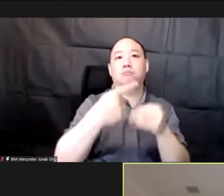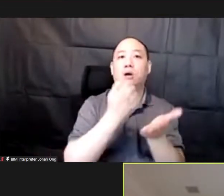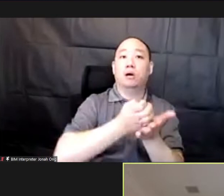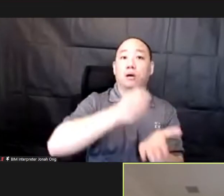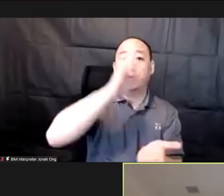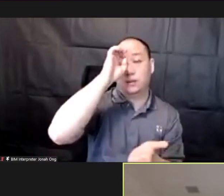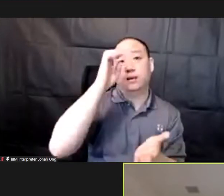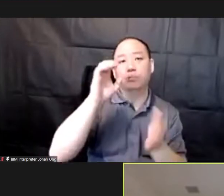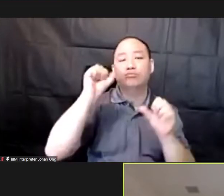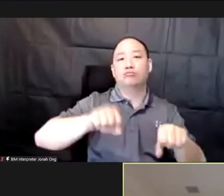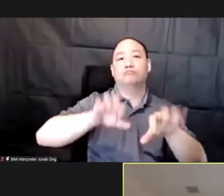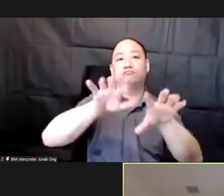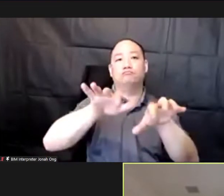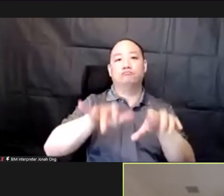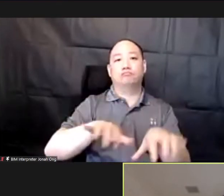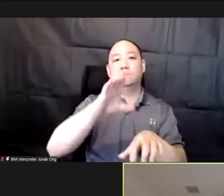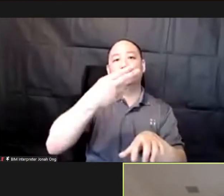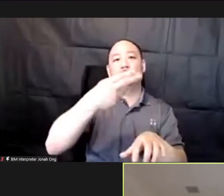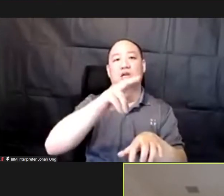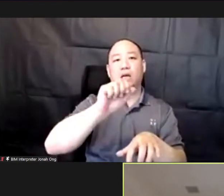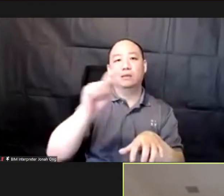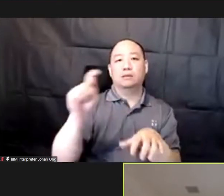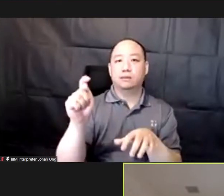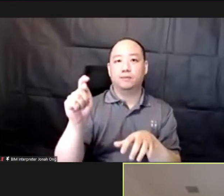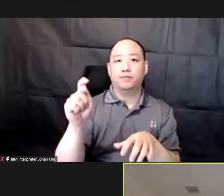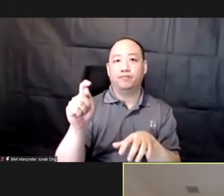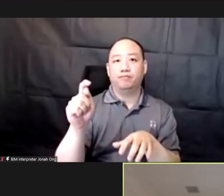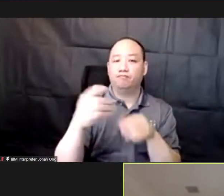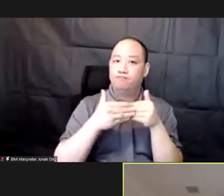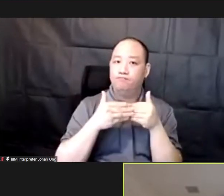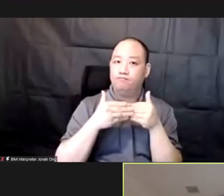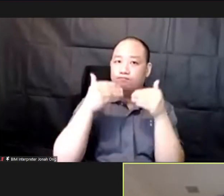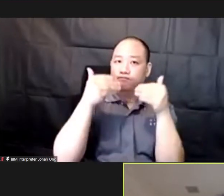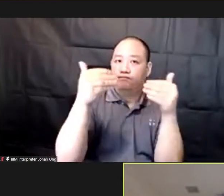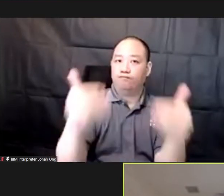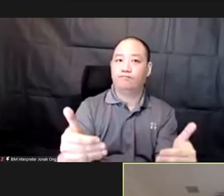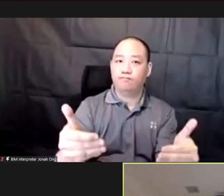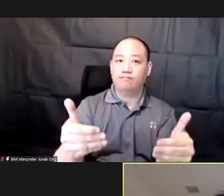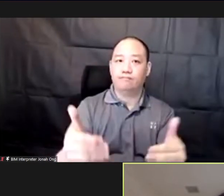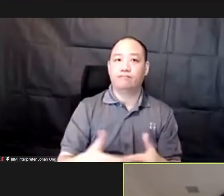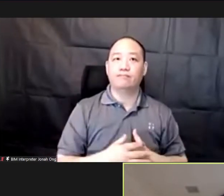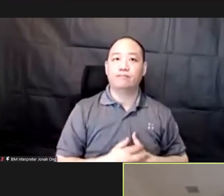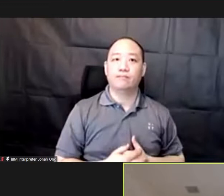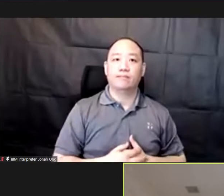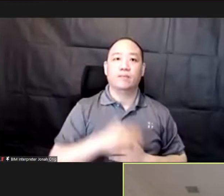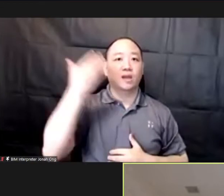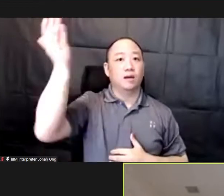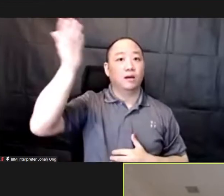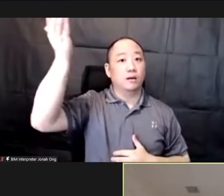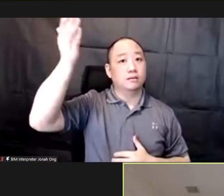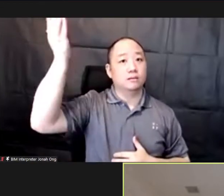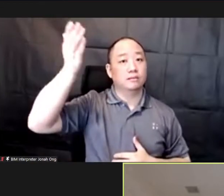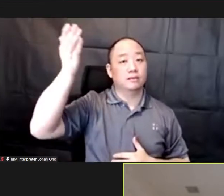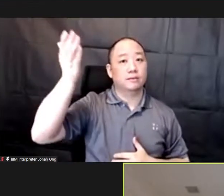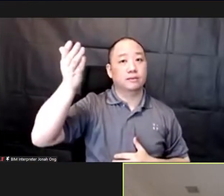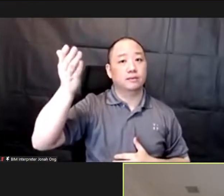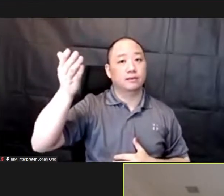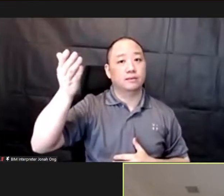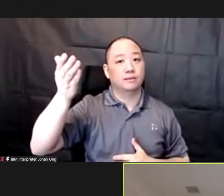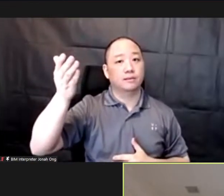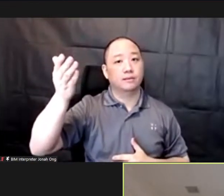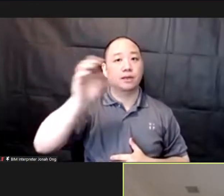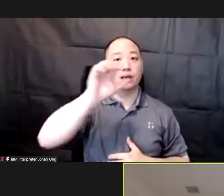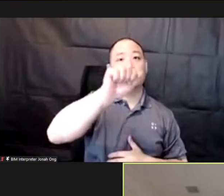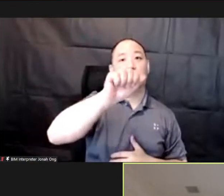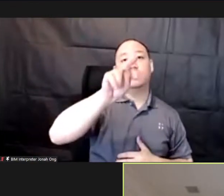can drop down your questions in the chat box. Let's move on to our next speaker, which is